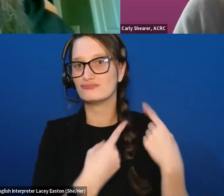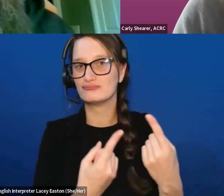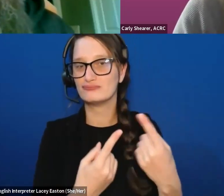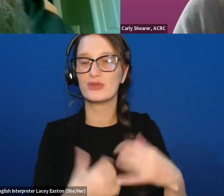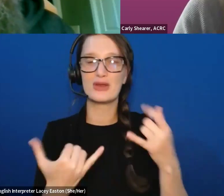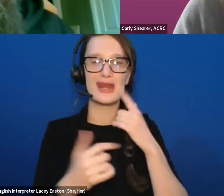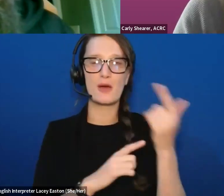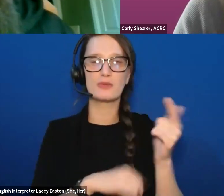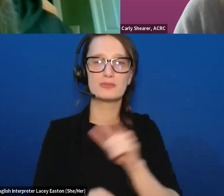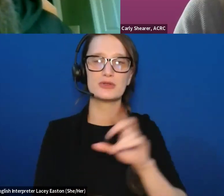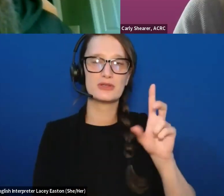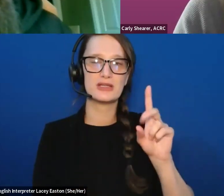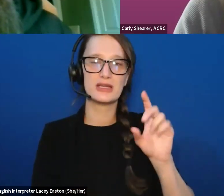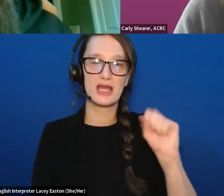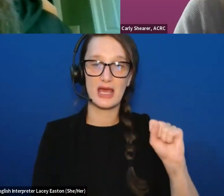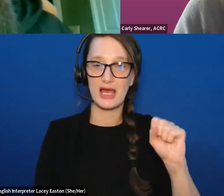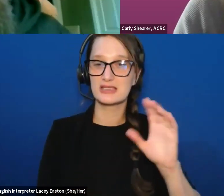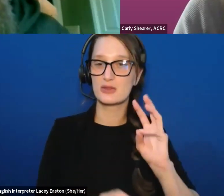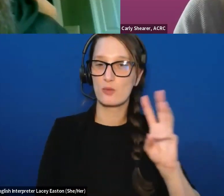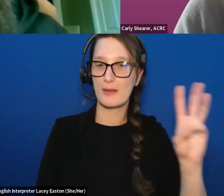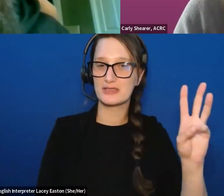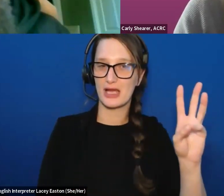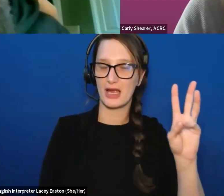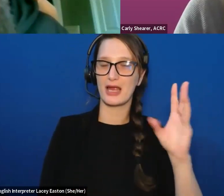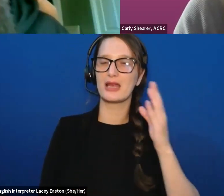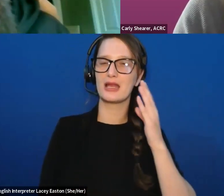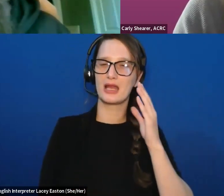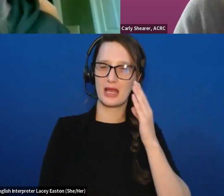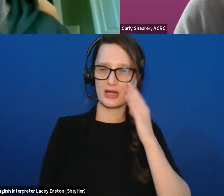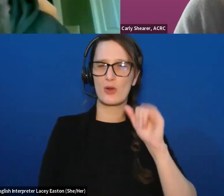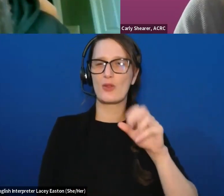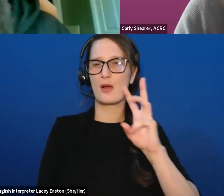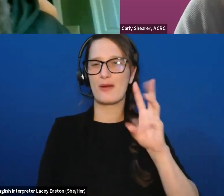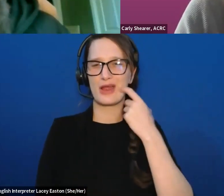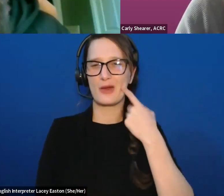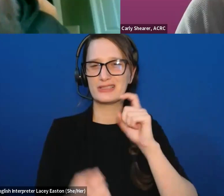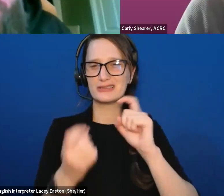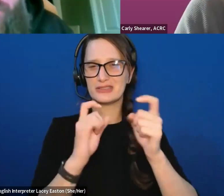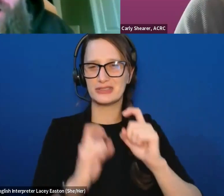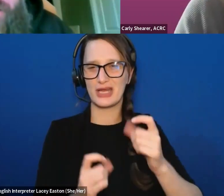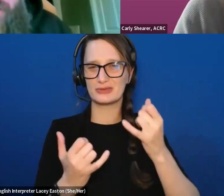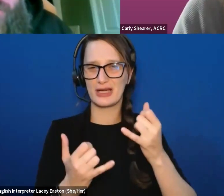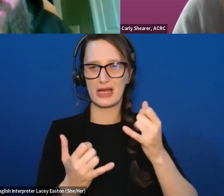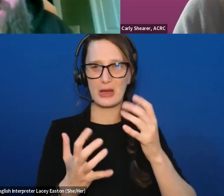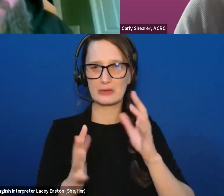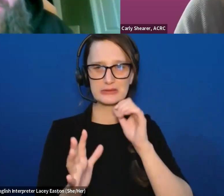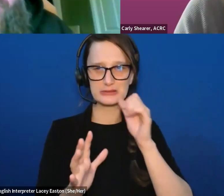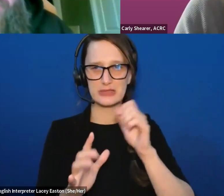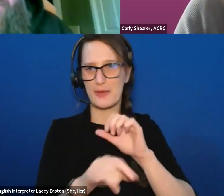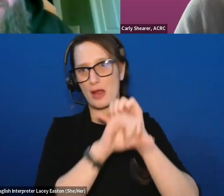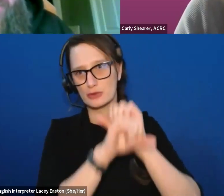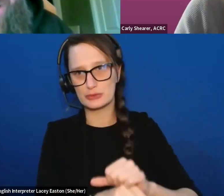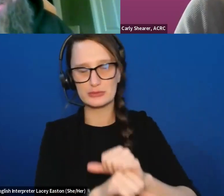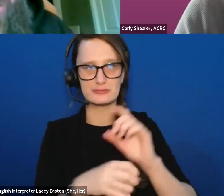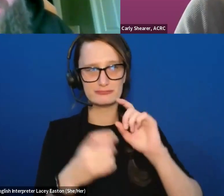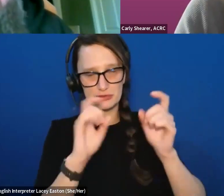okay now, Carly. And I want to see, they shuffled DDS's website around. So it's kind of hard to, it's not the same way as find things. So I'm going to share my screen.